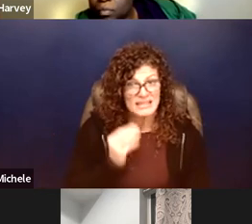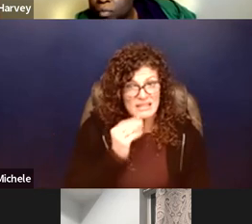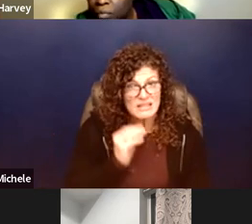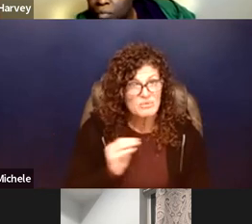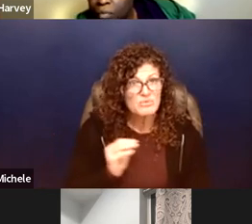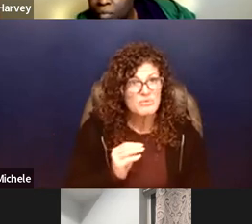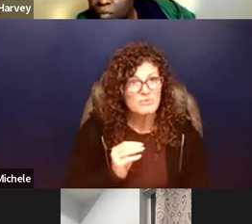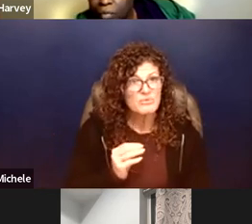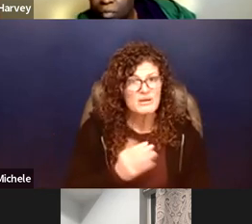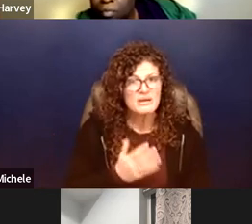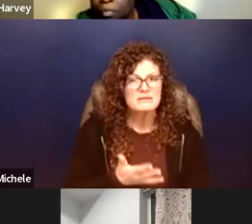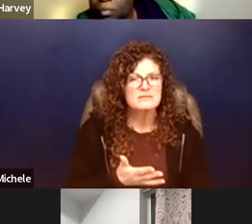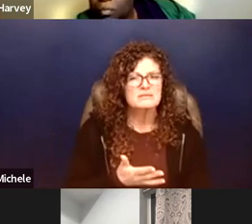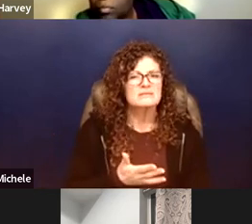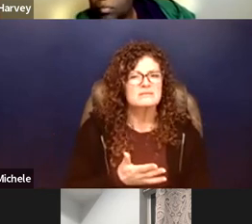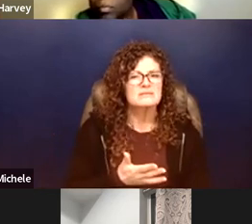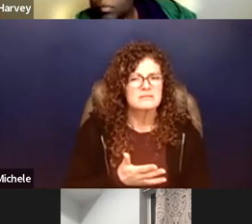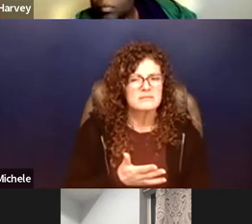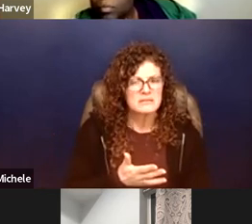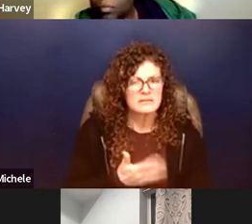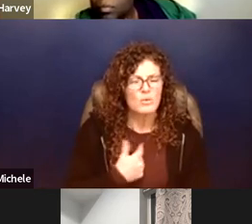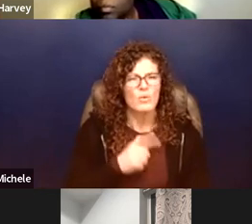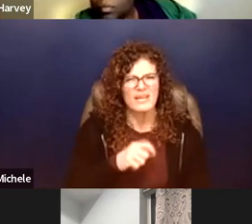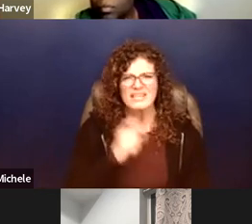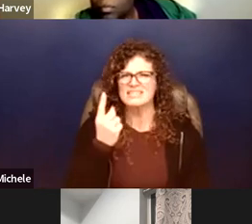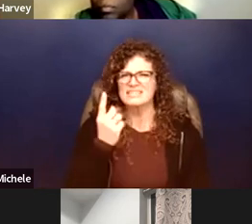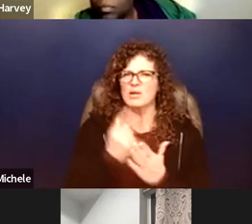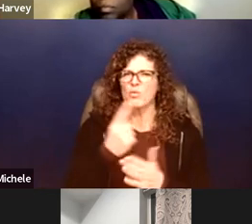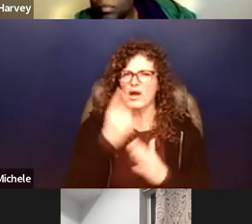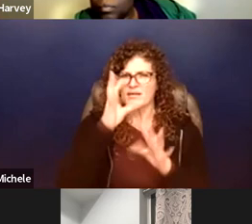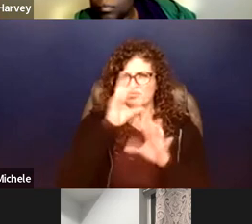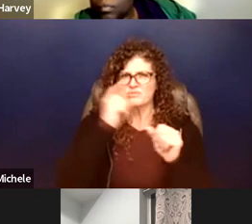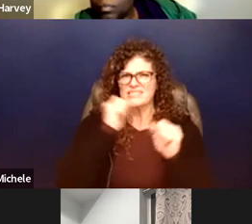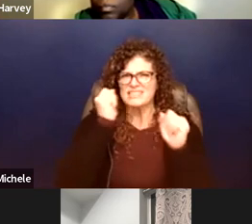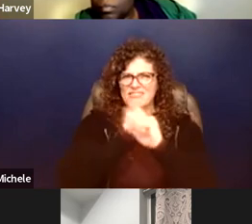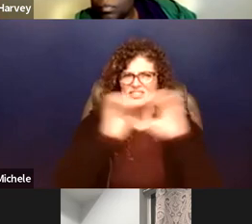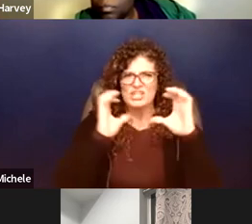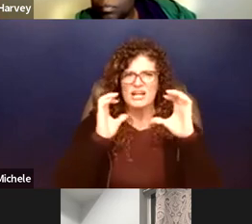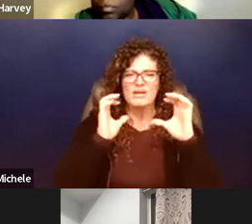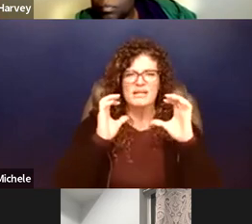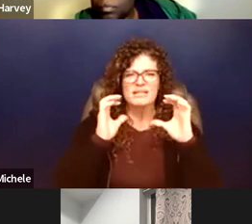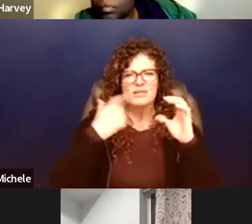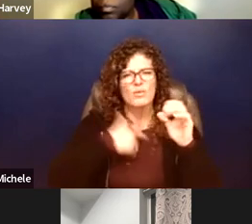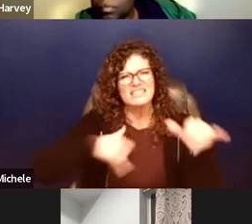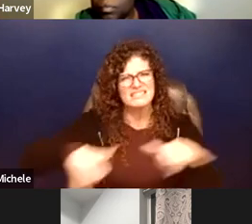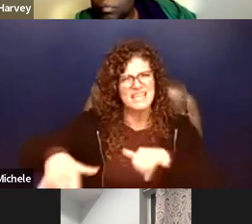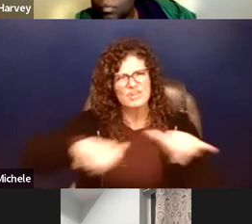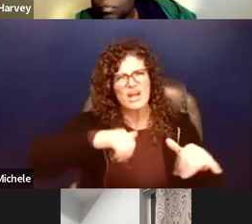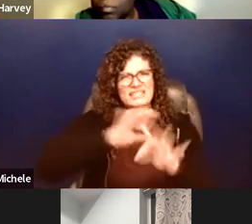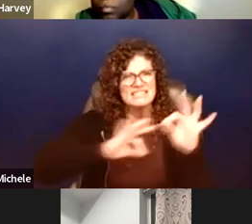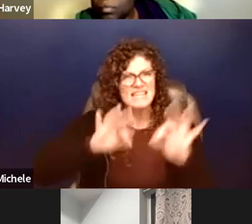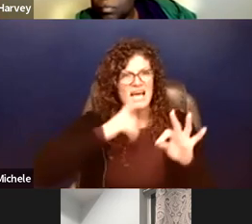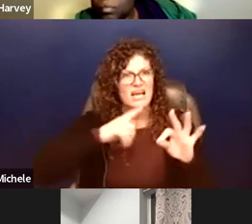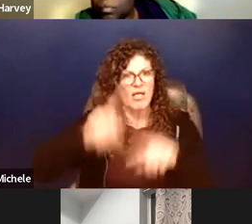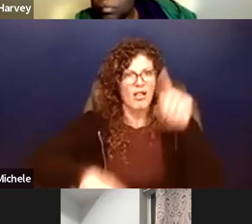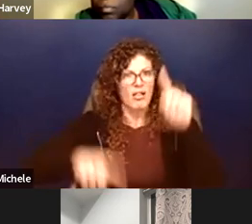think that we definitely need someone who's a visionary in being able to standardize rather than have so many disparate